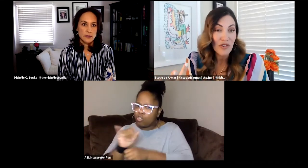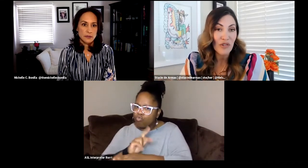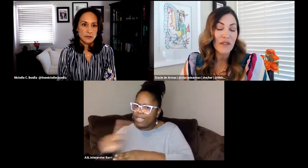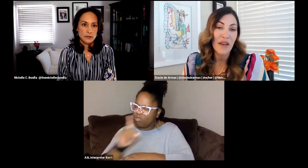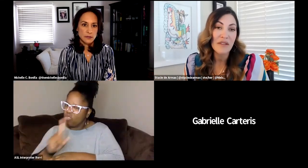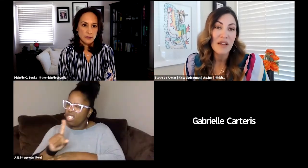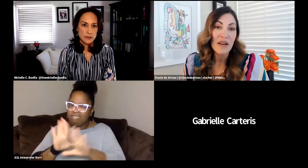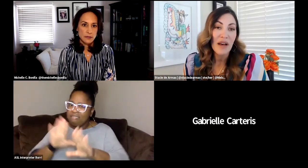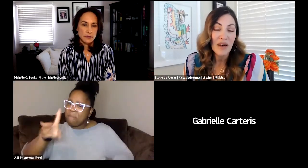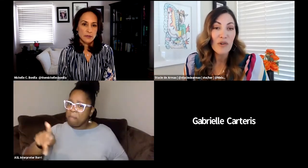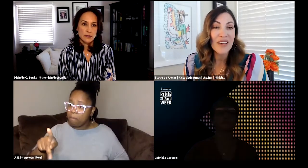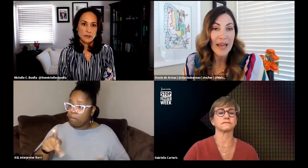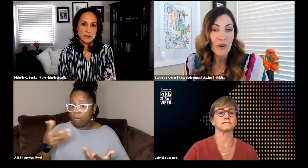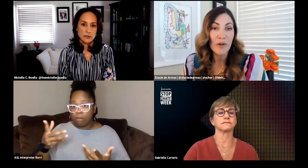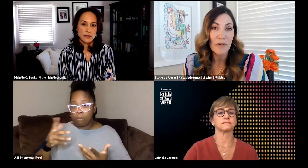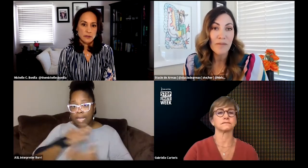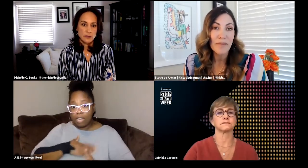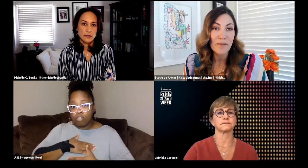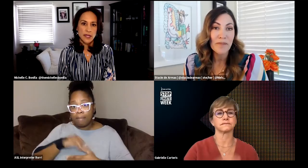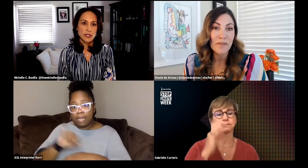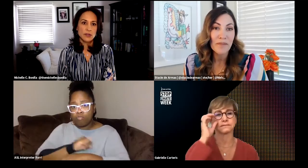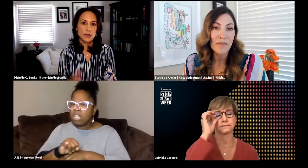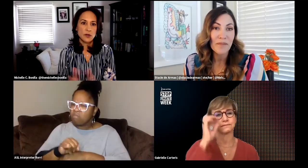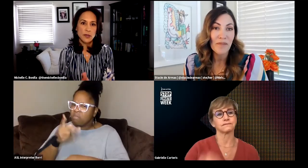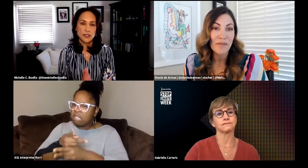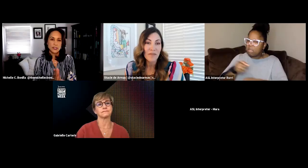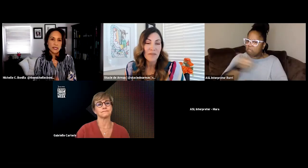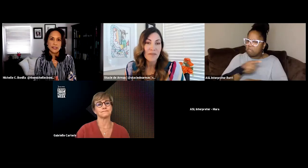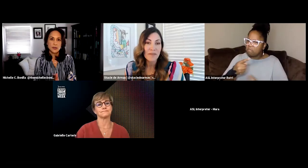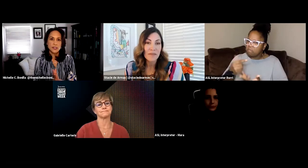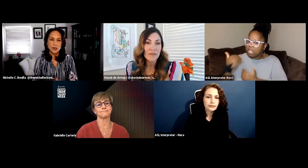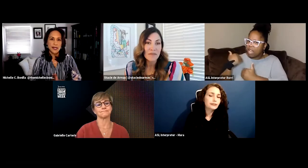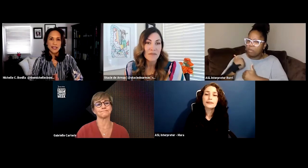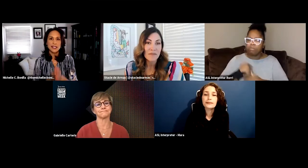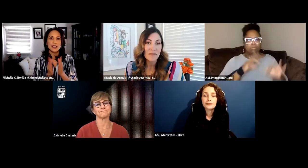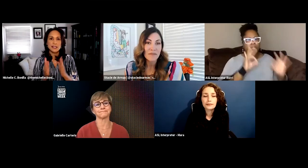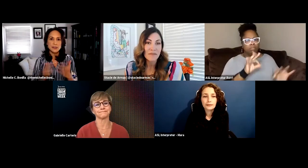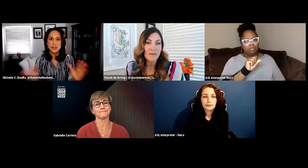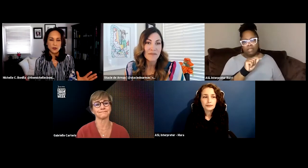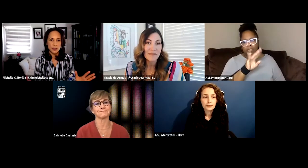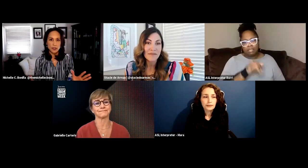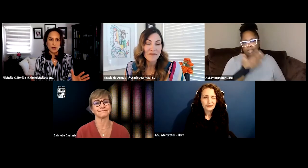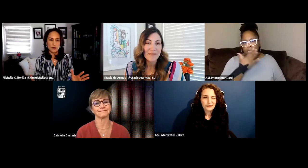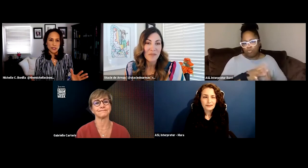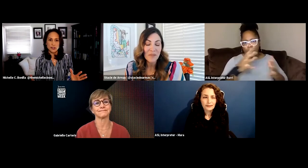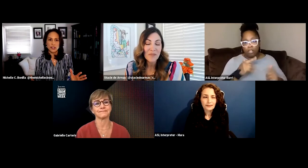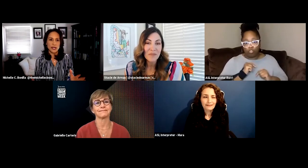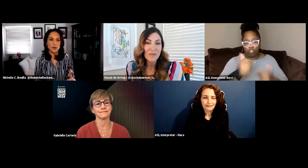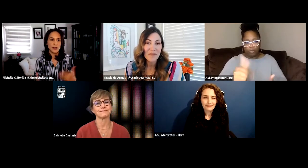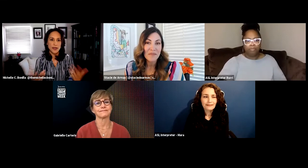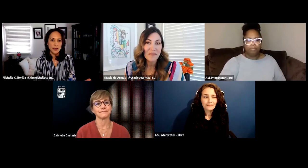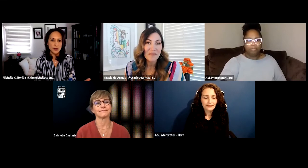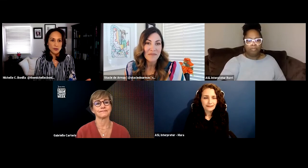entertainment industry in this case and others accountable. Thank you so much, Stacie. This has been an incredible conversation.